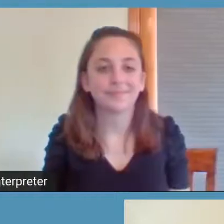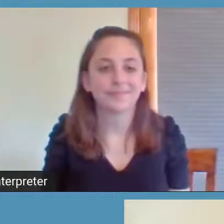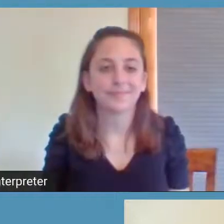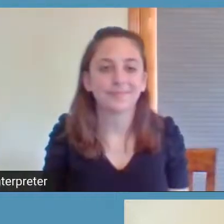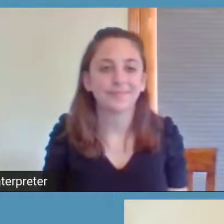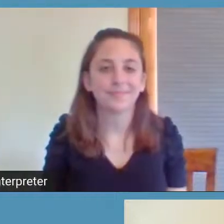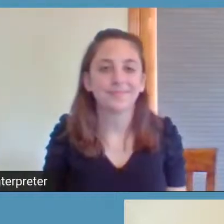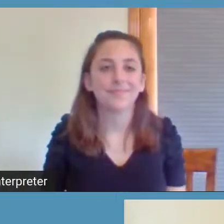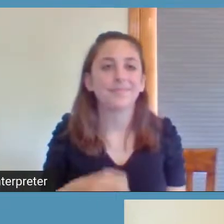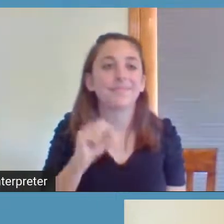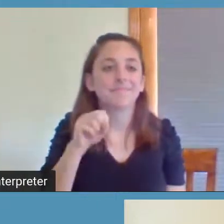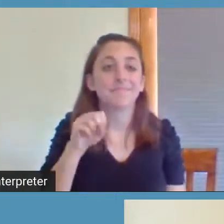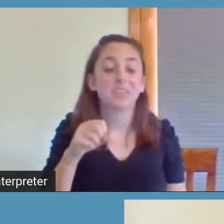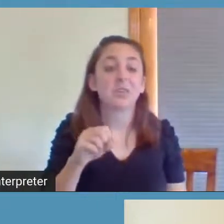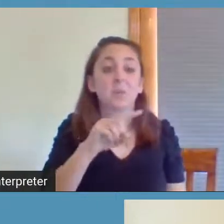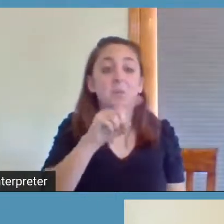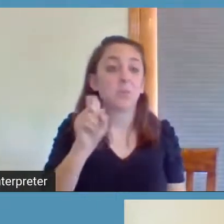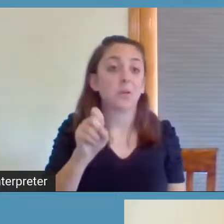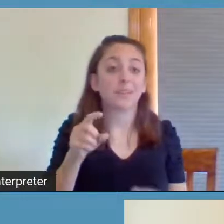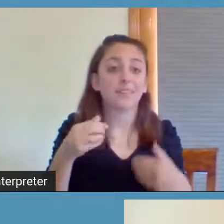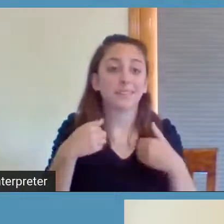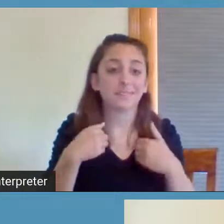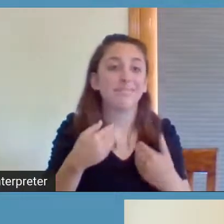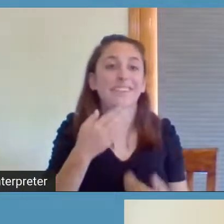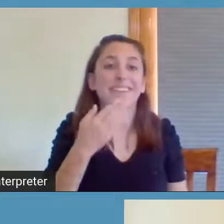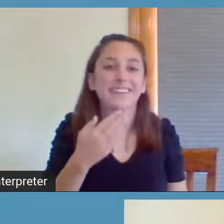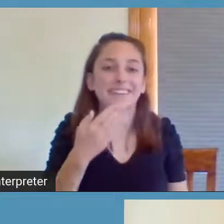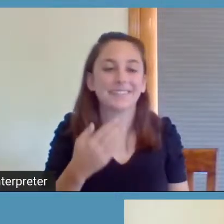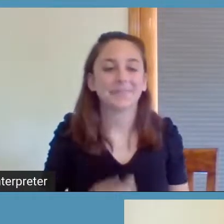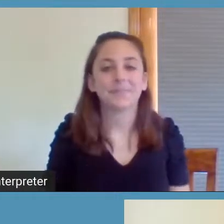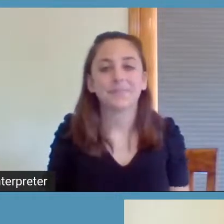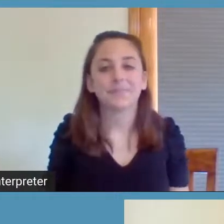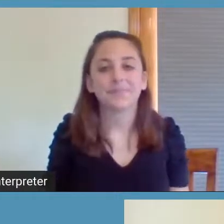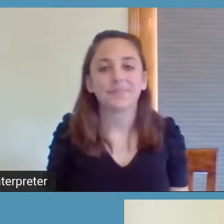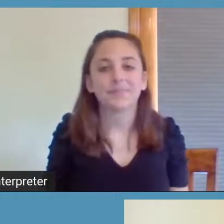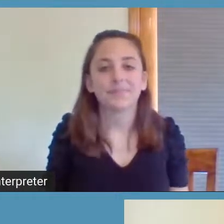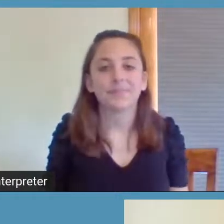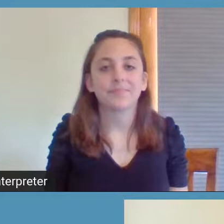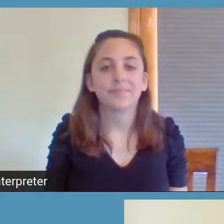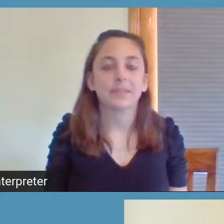Yeah, we have some questions. Thanks for giving us a chance here. Sure.